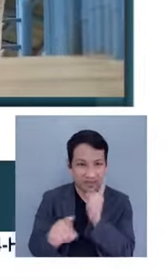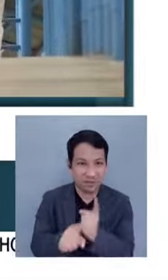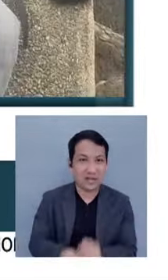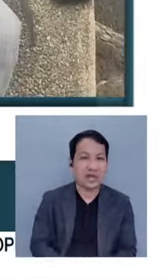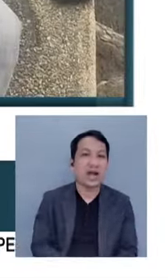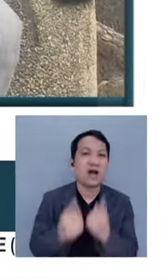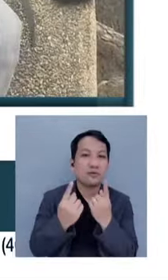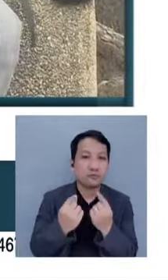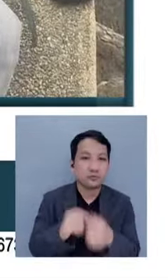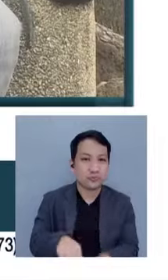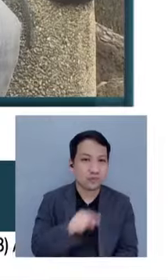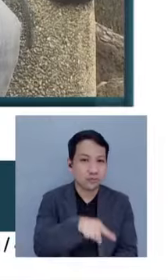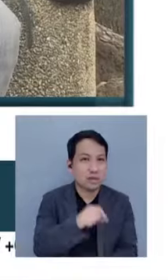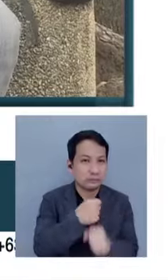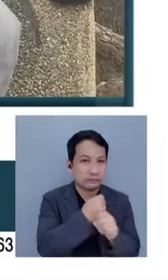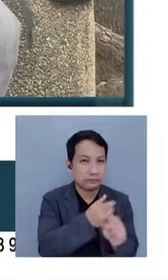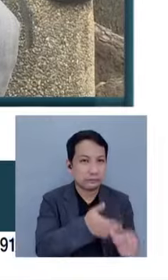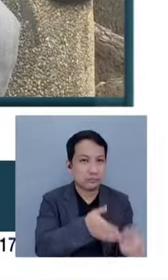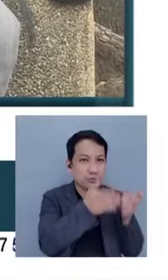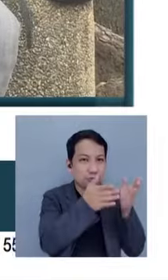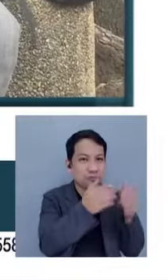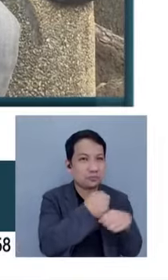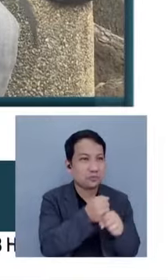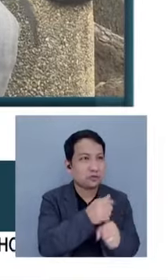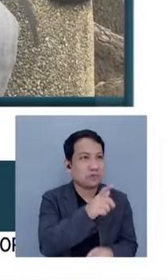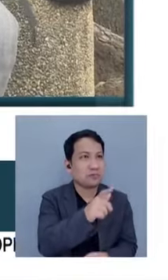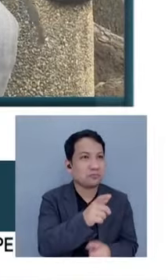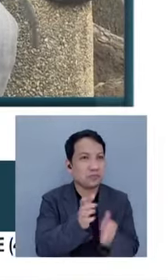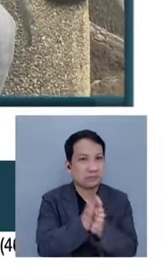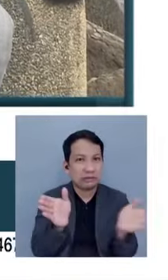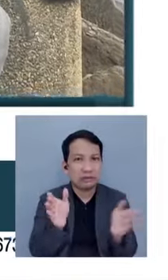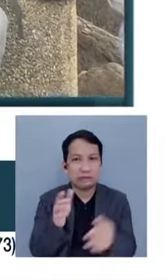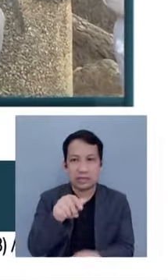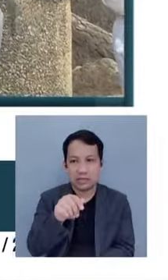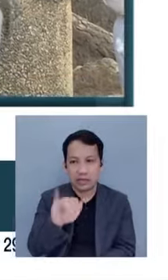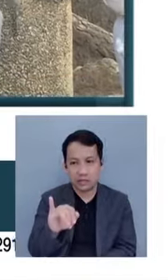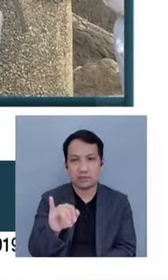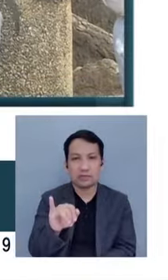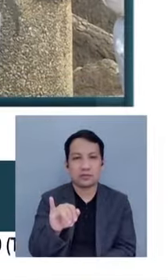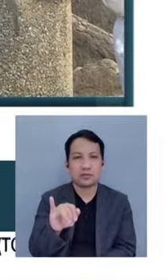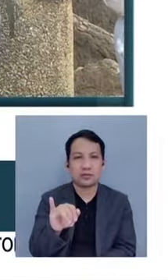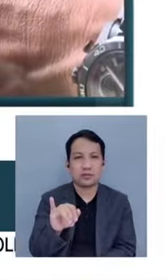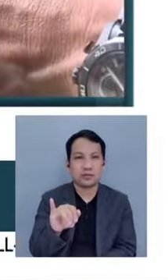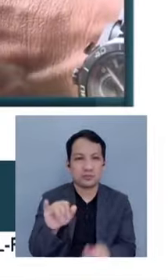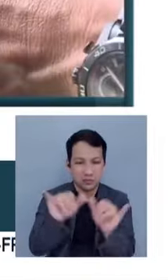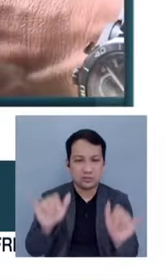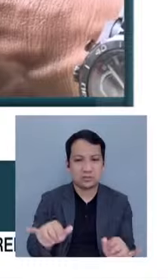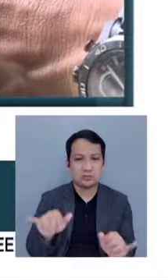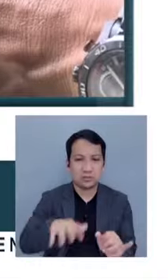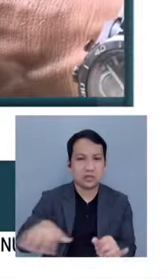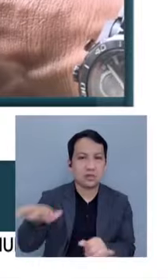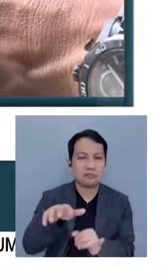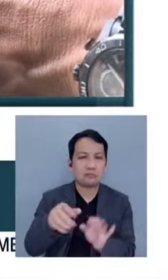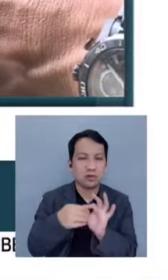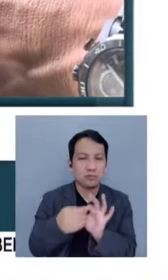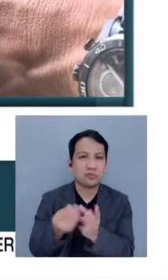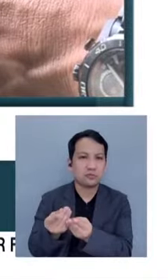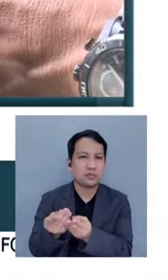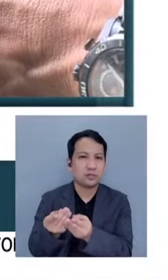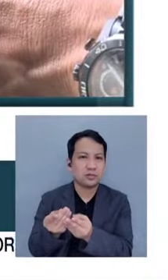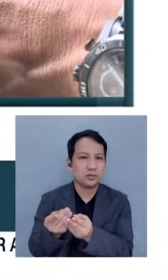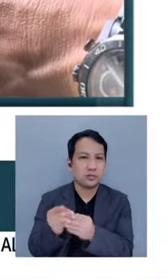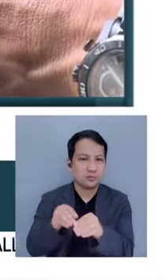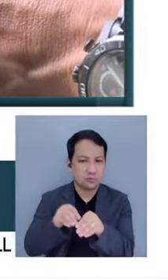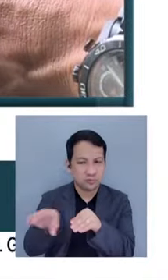that they create this using generative AI also. They create an entire enterprise. And then what they do is they commercialize little bits of